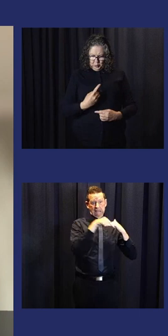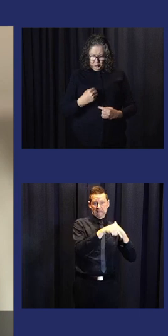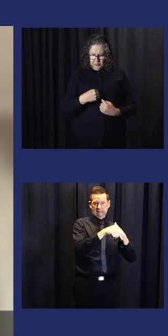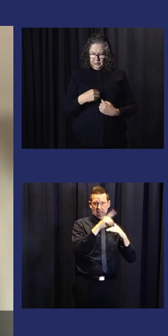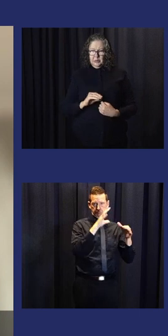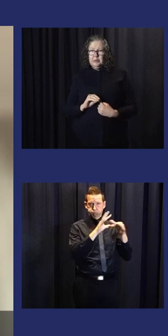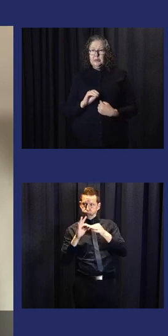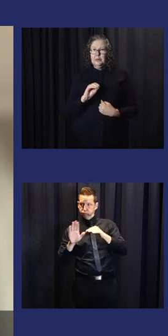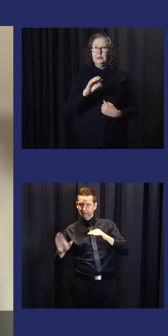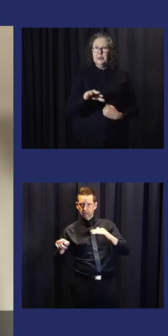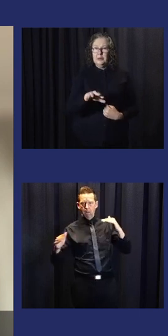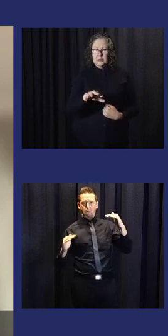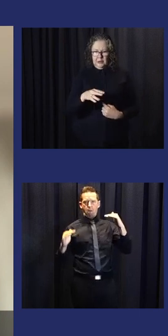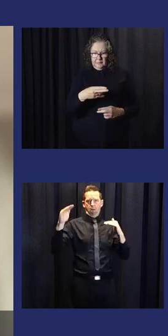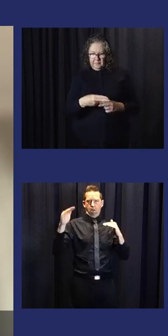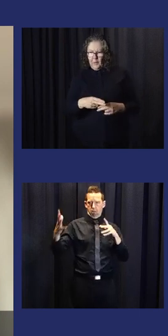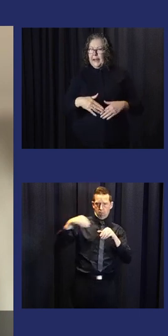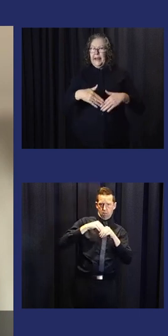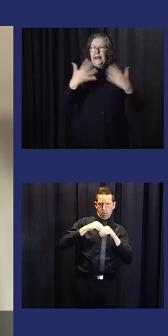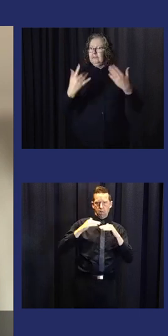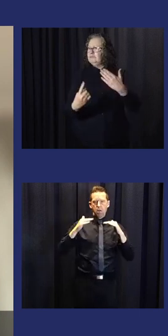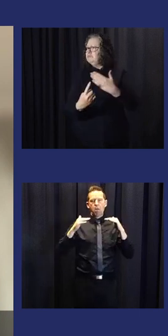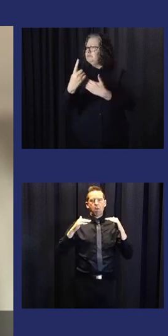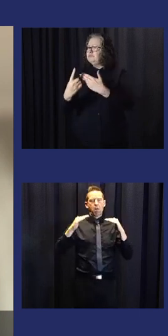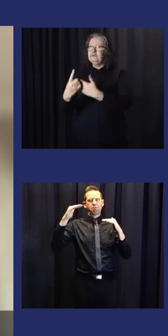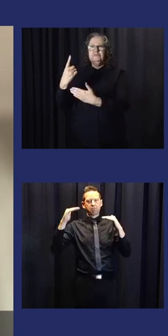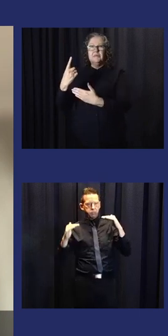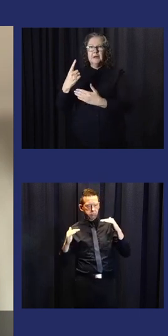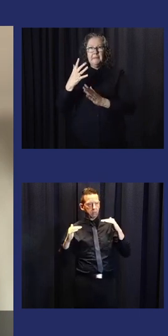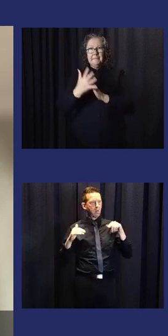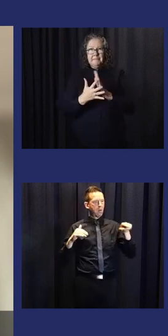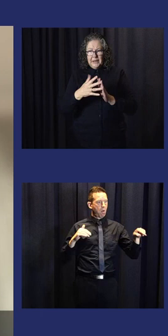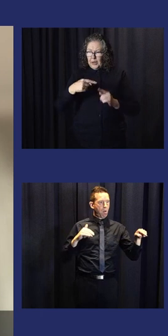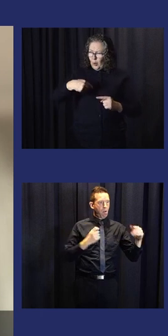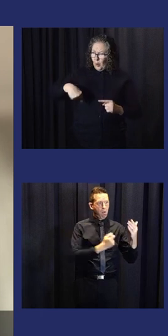situation. And so the expertise of people